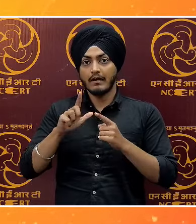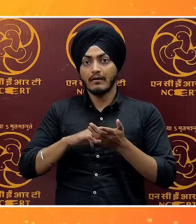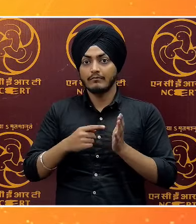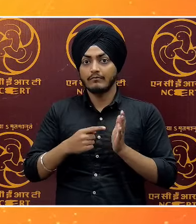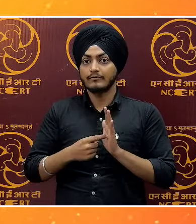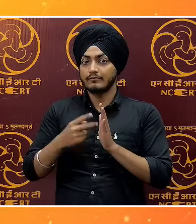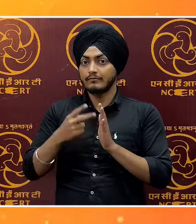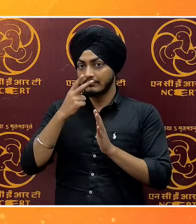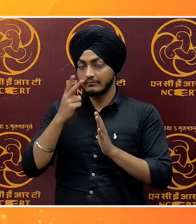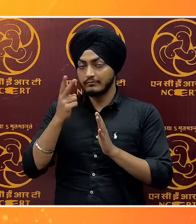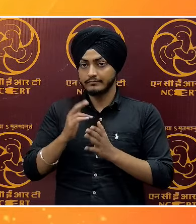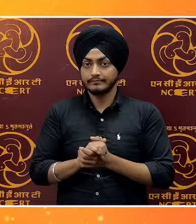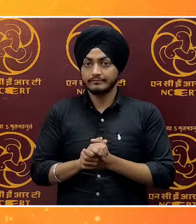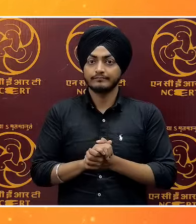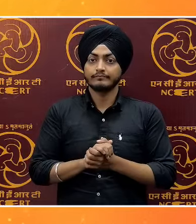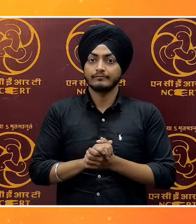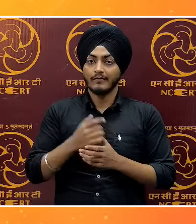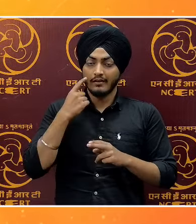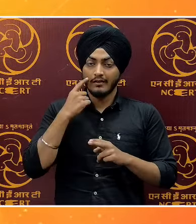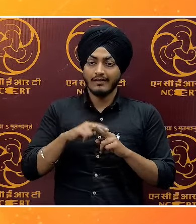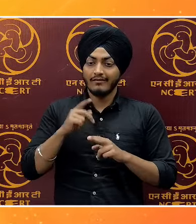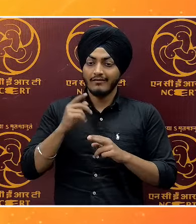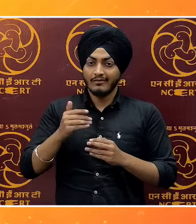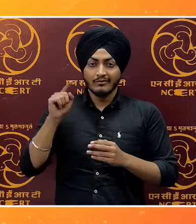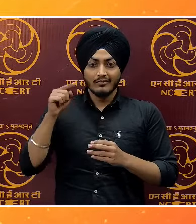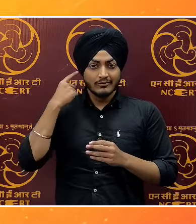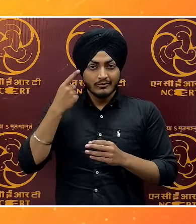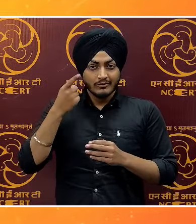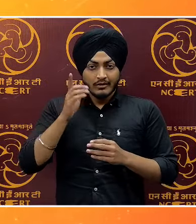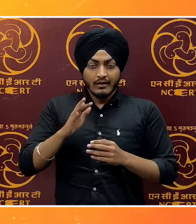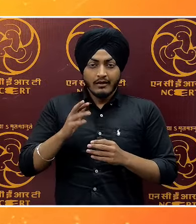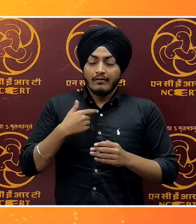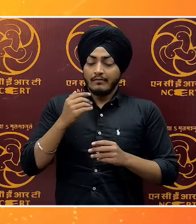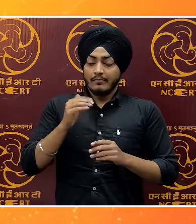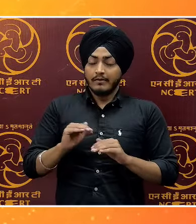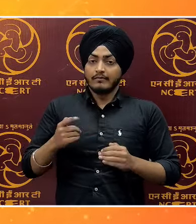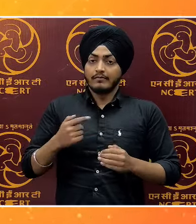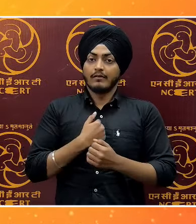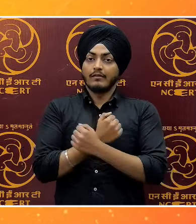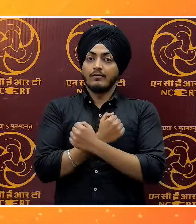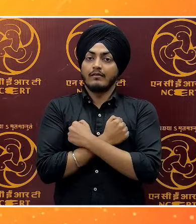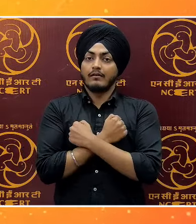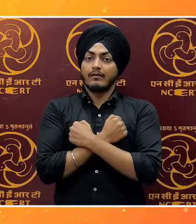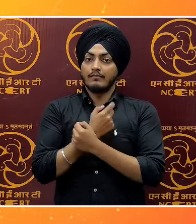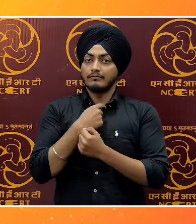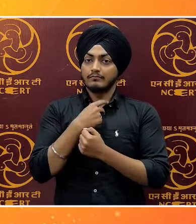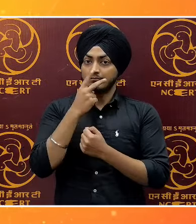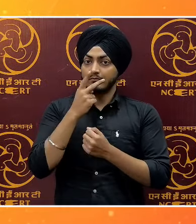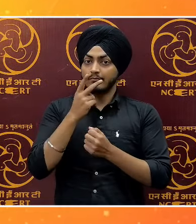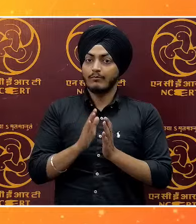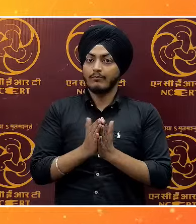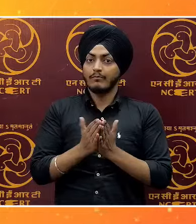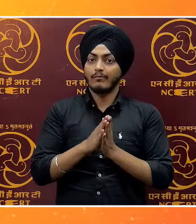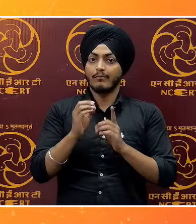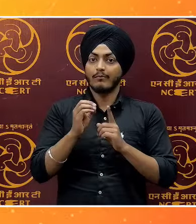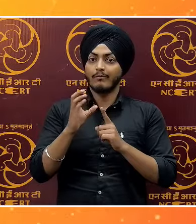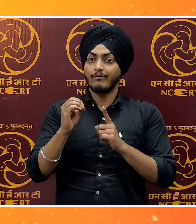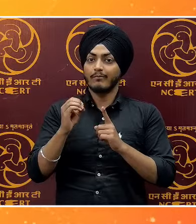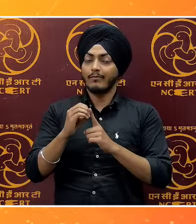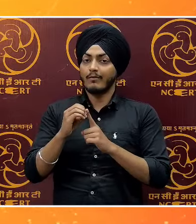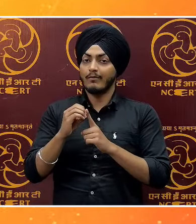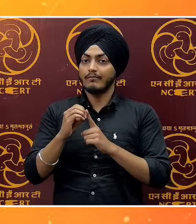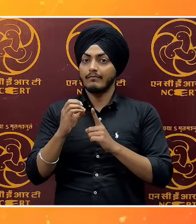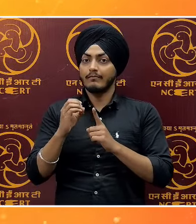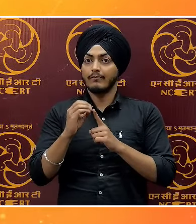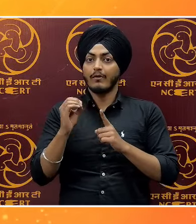is there. If you have heard about and students love the pop-up books. Wow. So It's